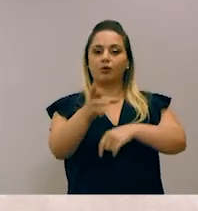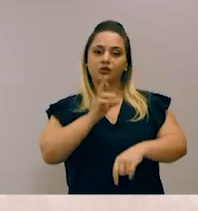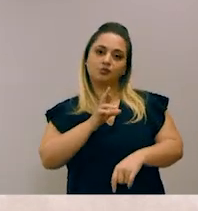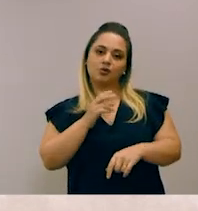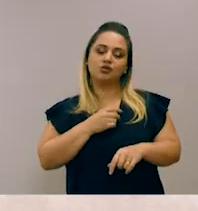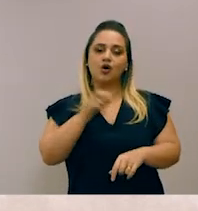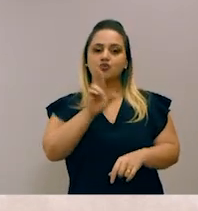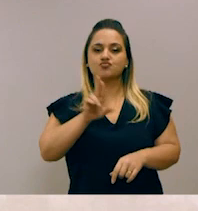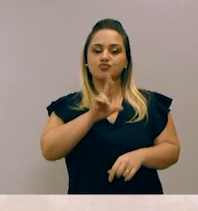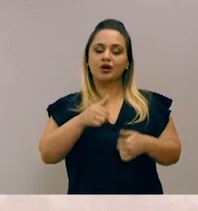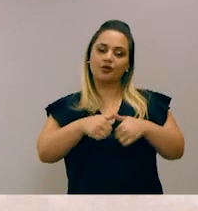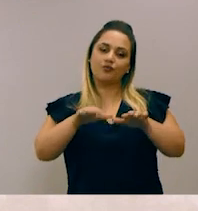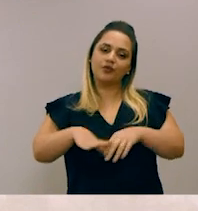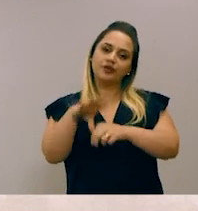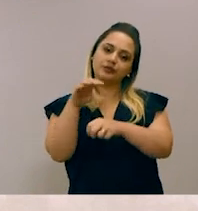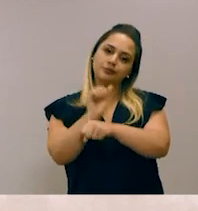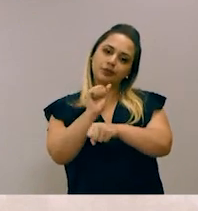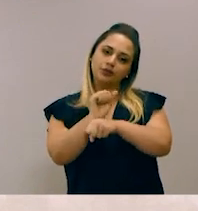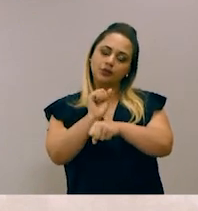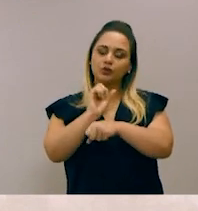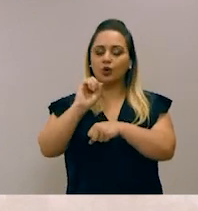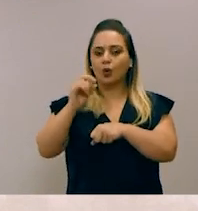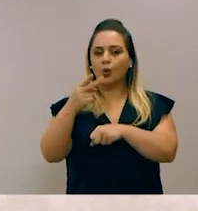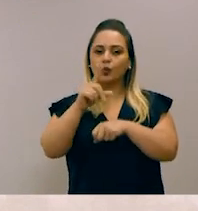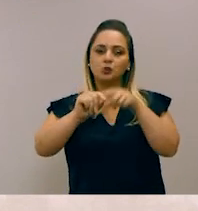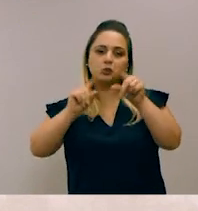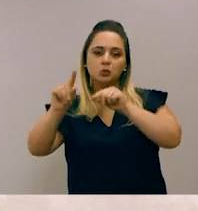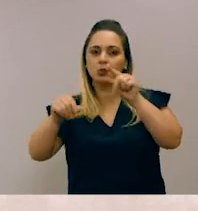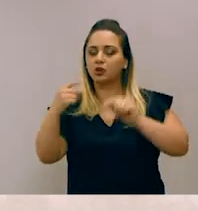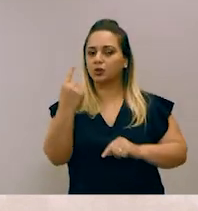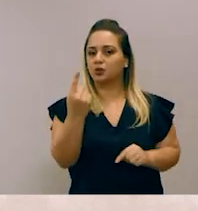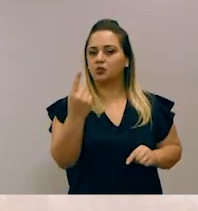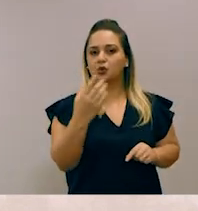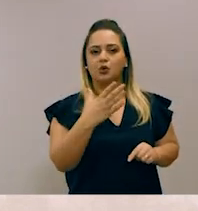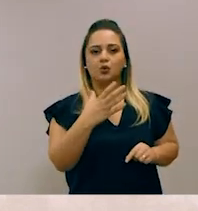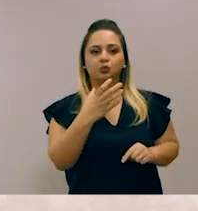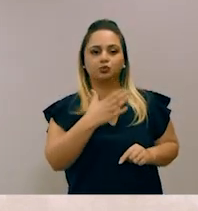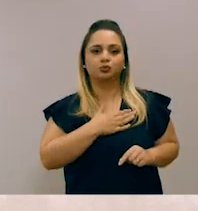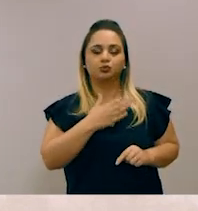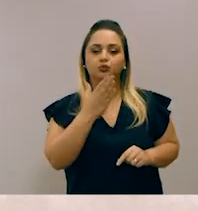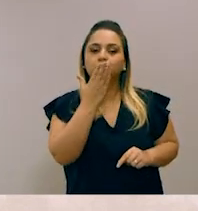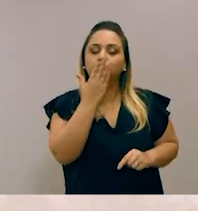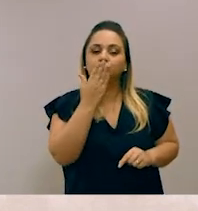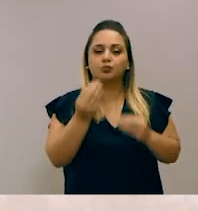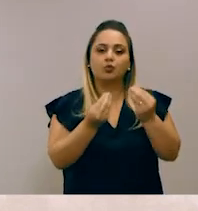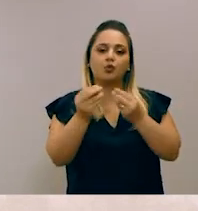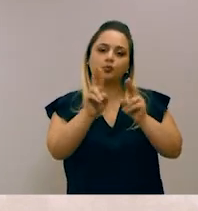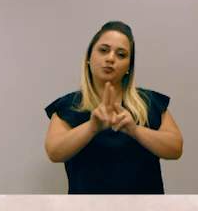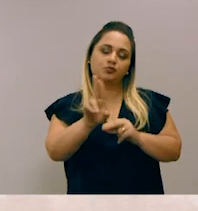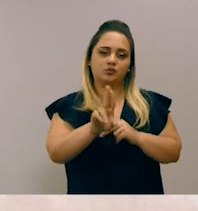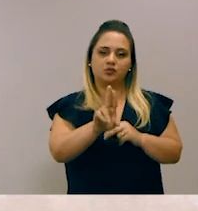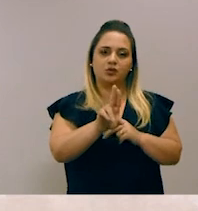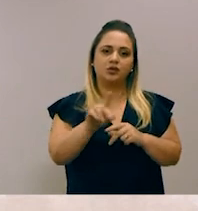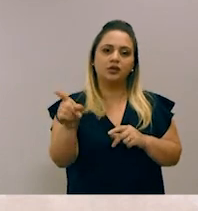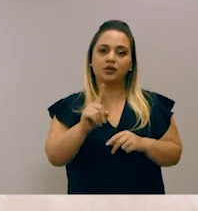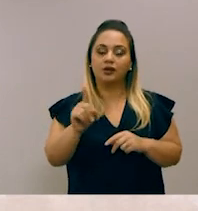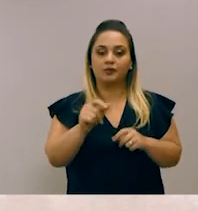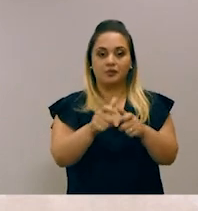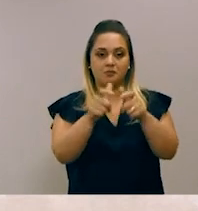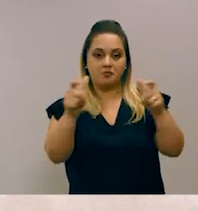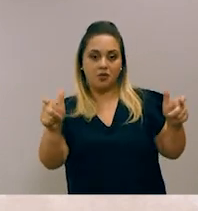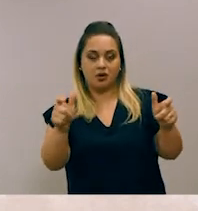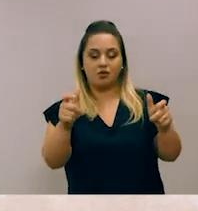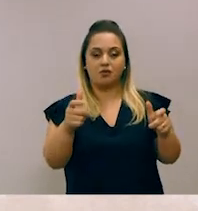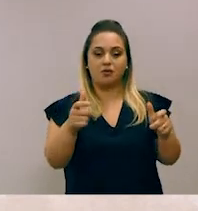the time of response. The user will not spend a long time choosing a type of a process. It just brings